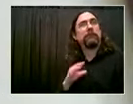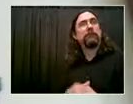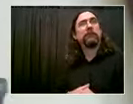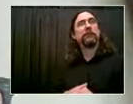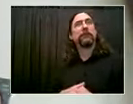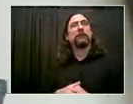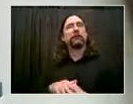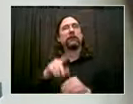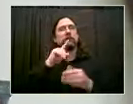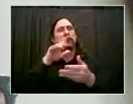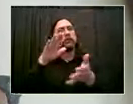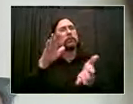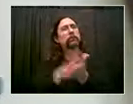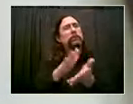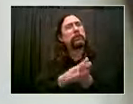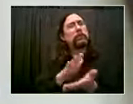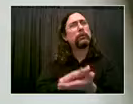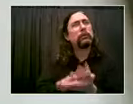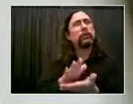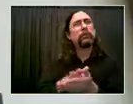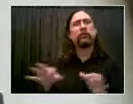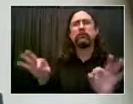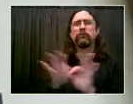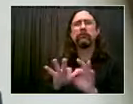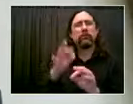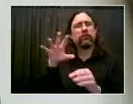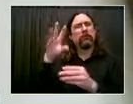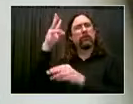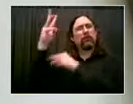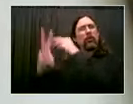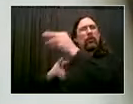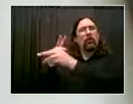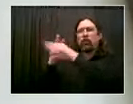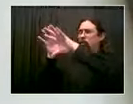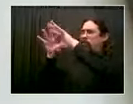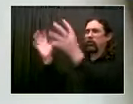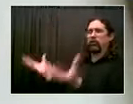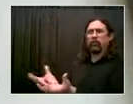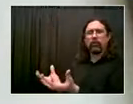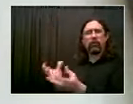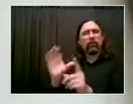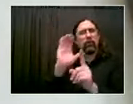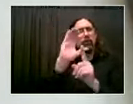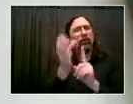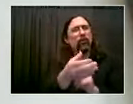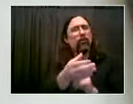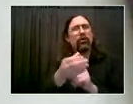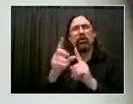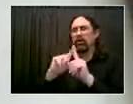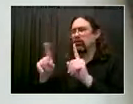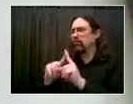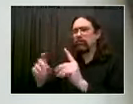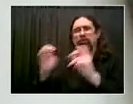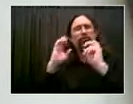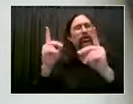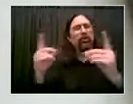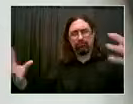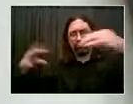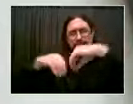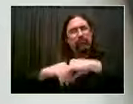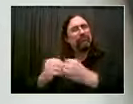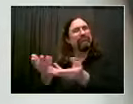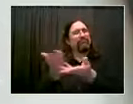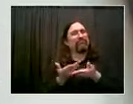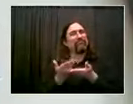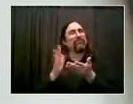about all of the different people and children that make up the city of New York. So a lot of that can't happen remotely. It can't happen. We